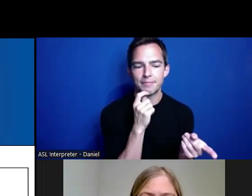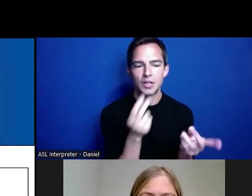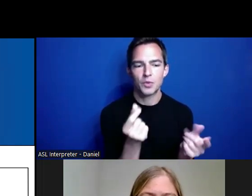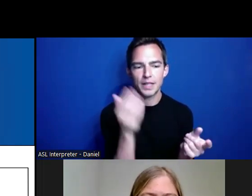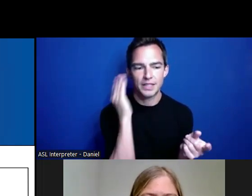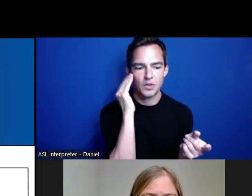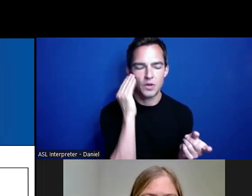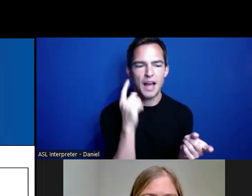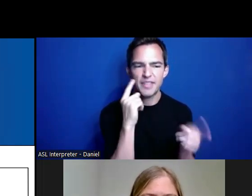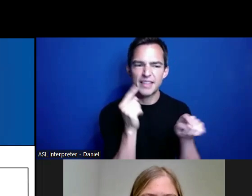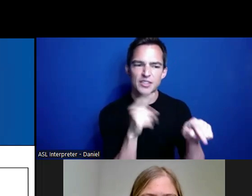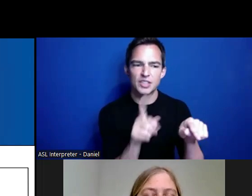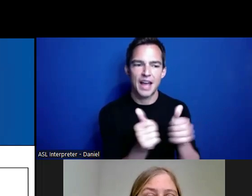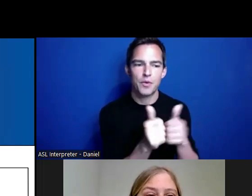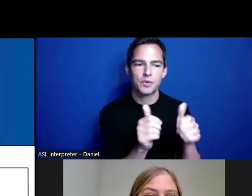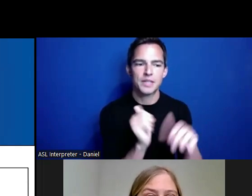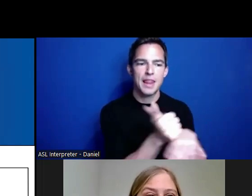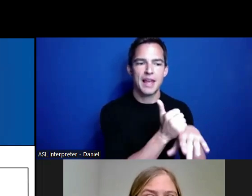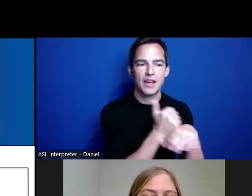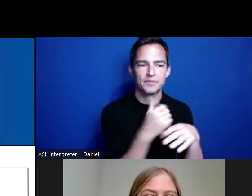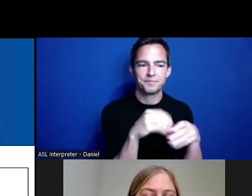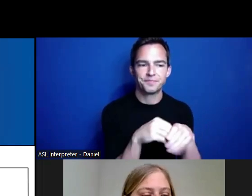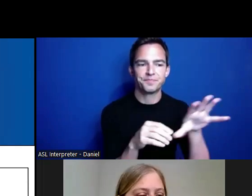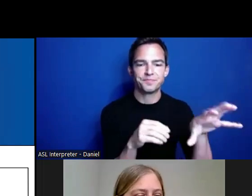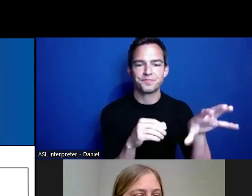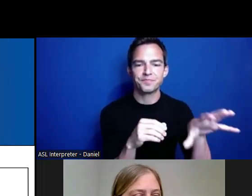that might have just been how it was laid out in the